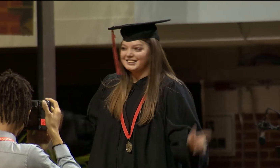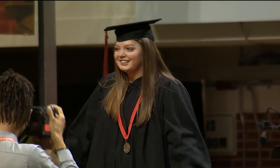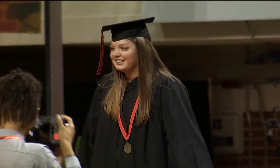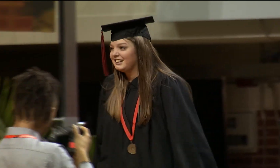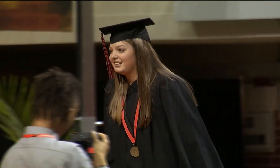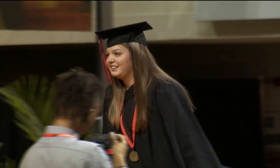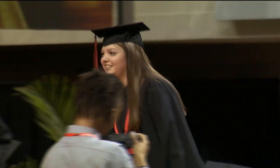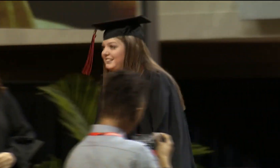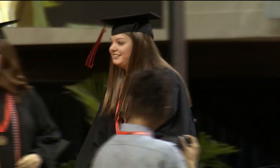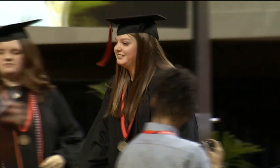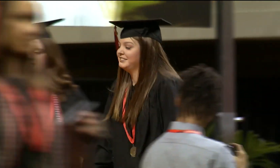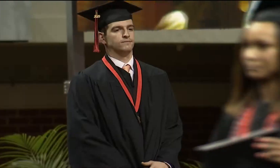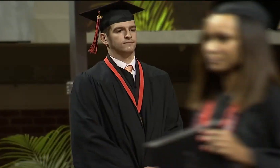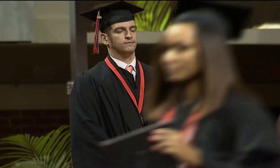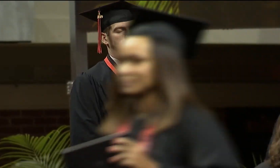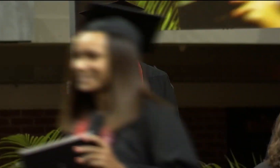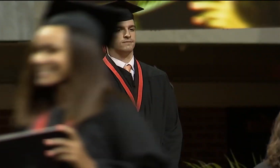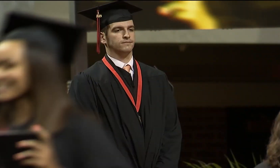Megan McElhaney.